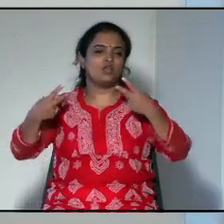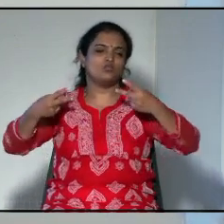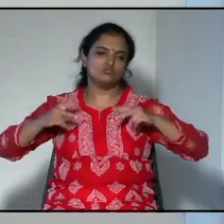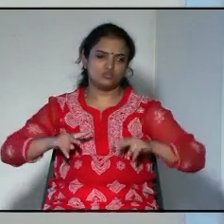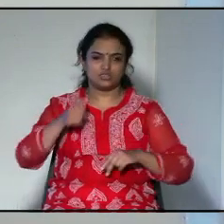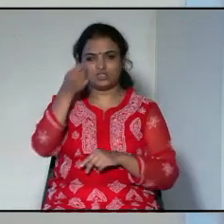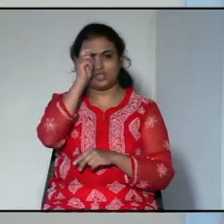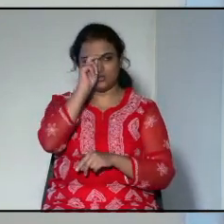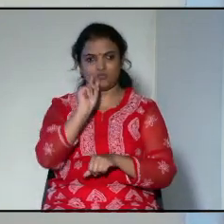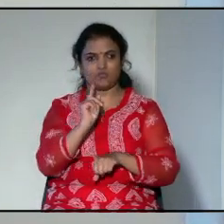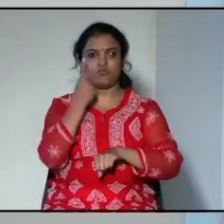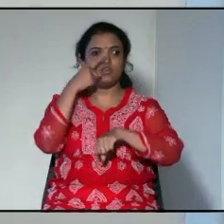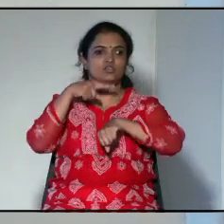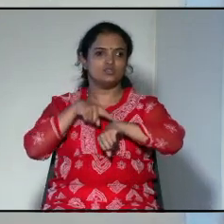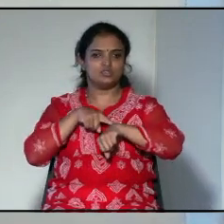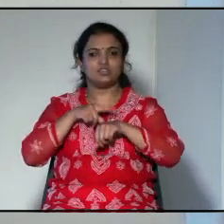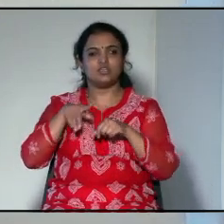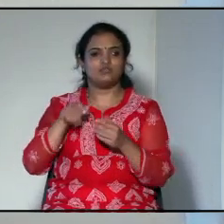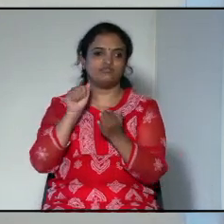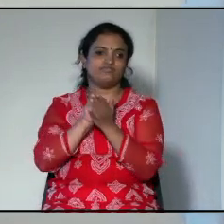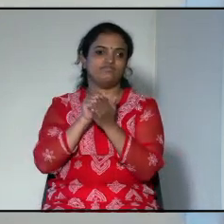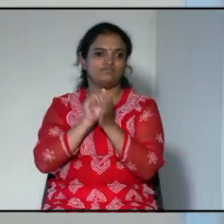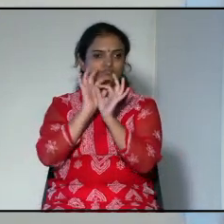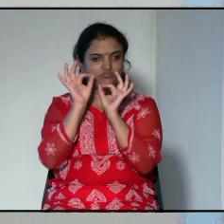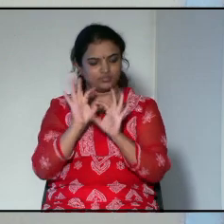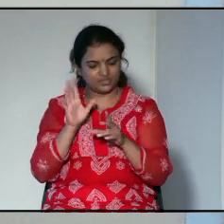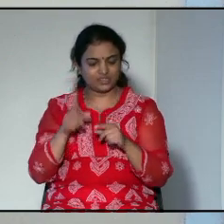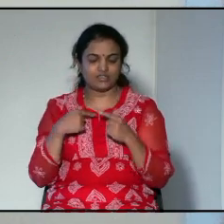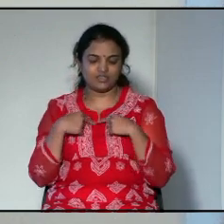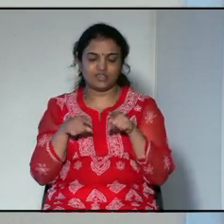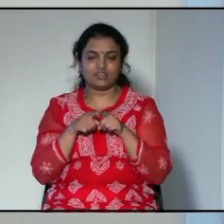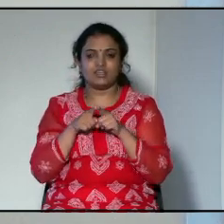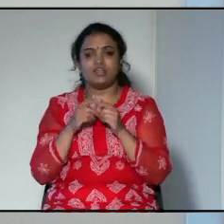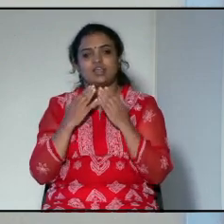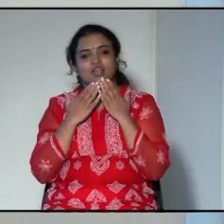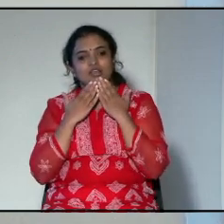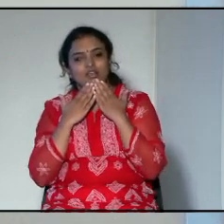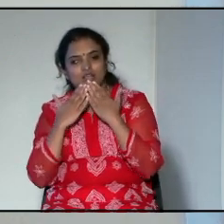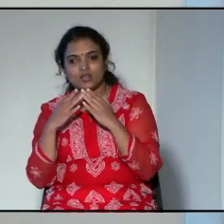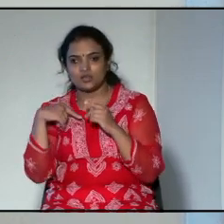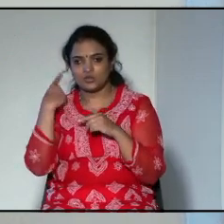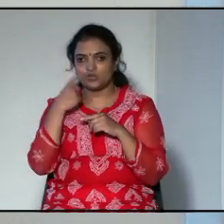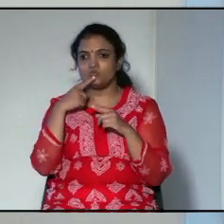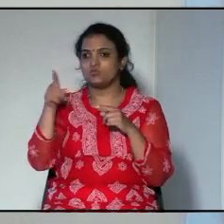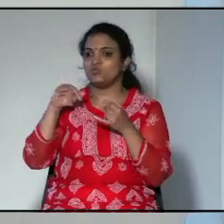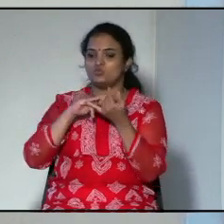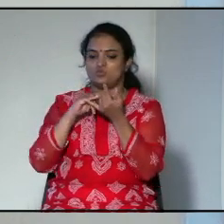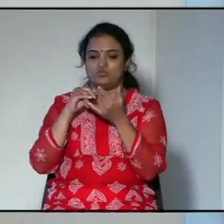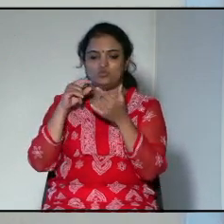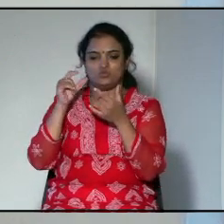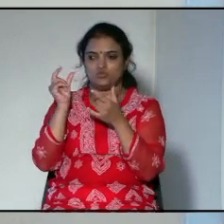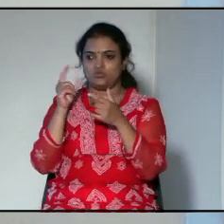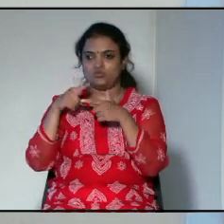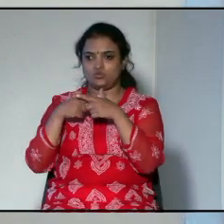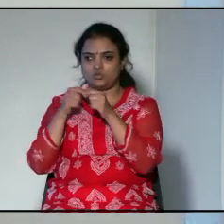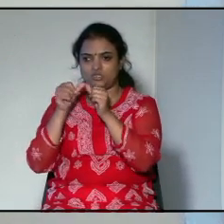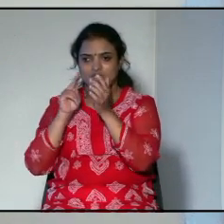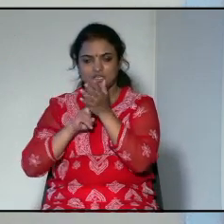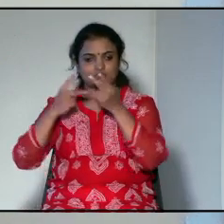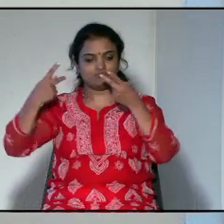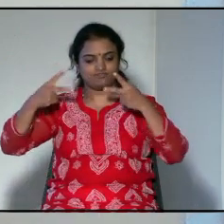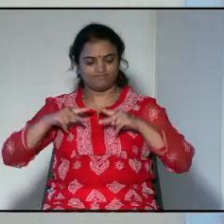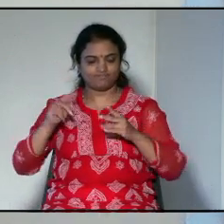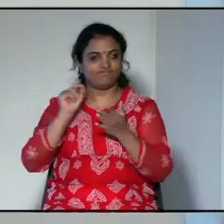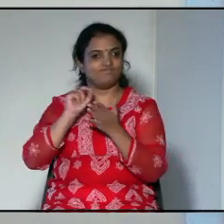the first time in this book. And for that, I'm grateful to a young scholar, Shujan Mukherjee, who did the bulk of the